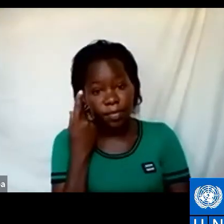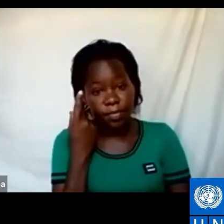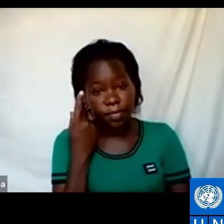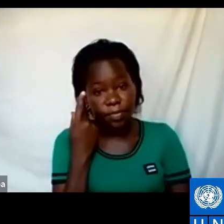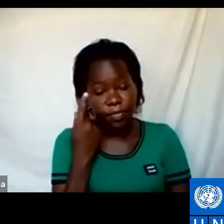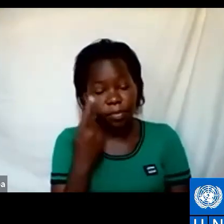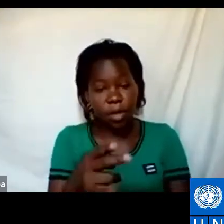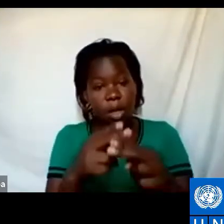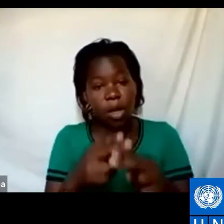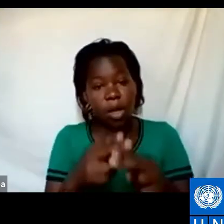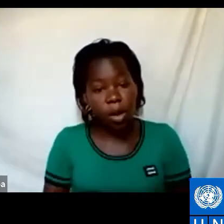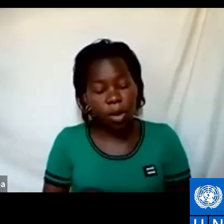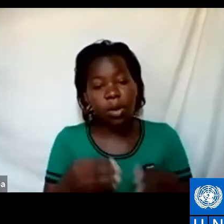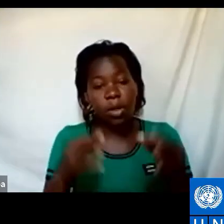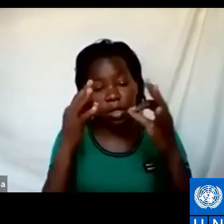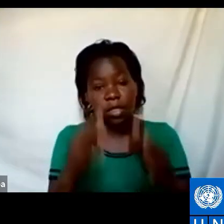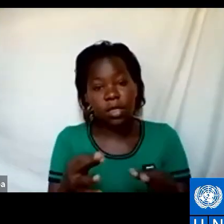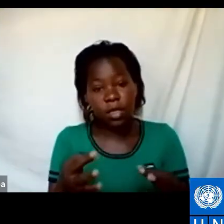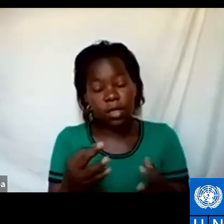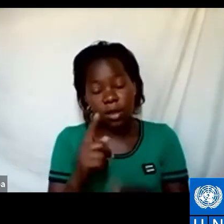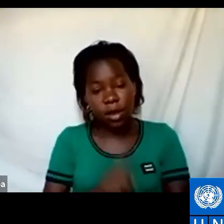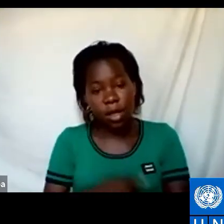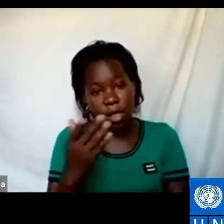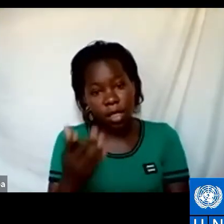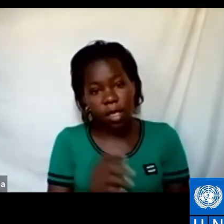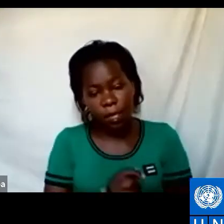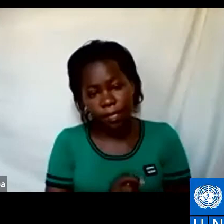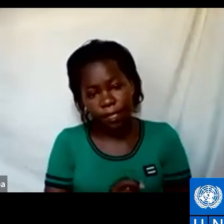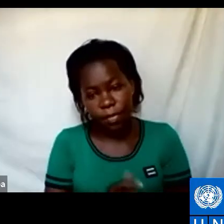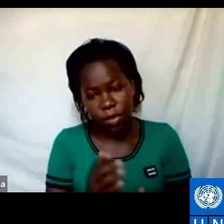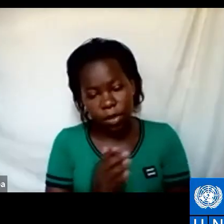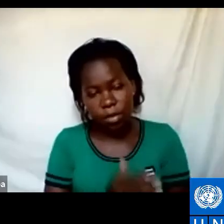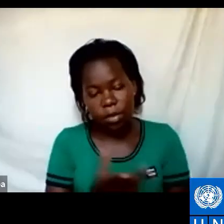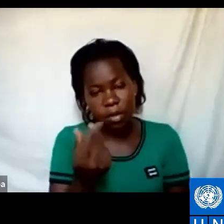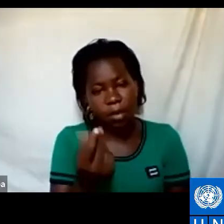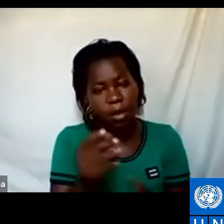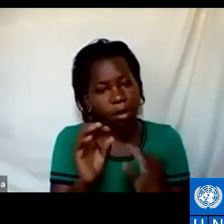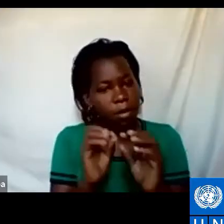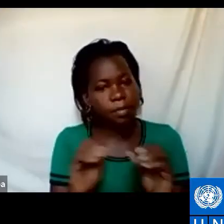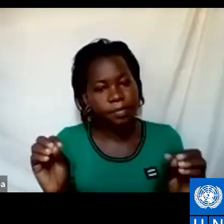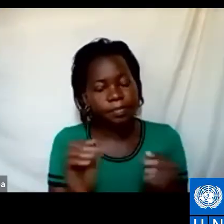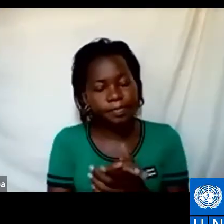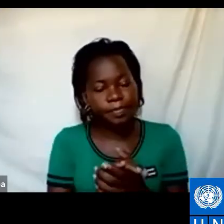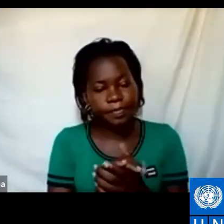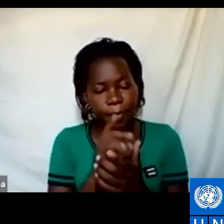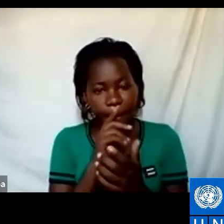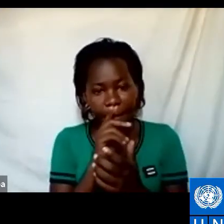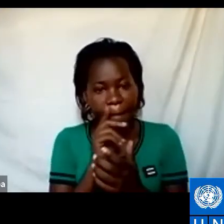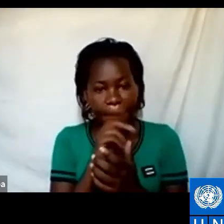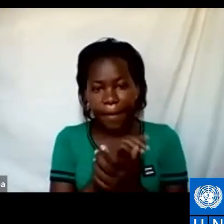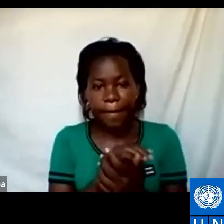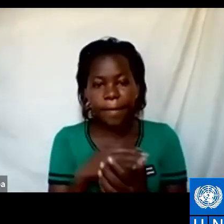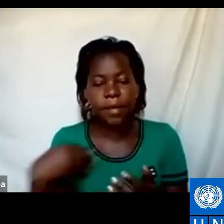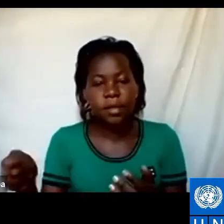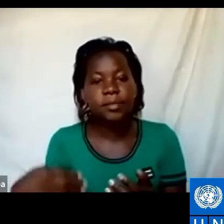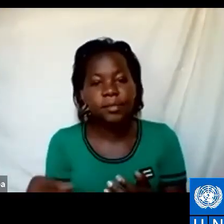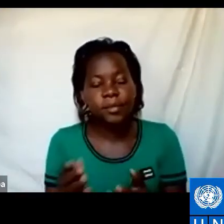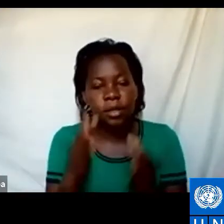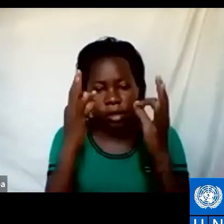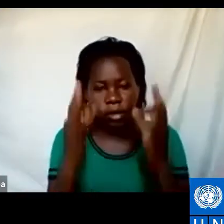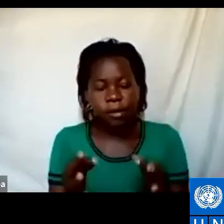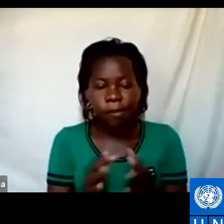there, because we all know you don't have money to buy particularly expensive manufacturing equipment.